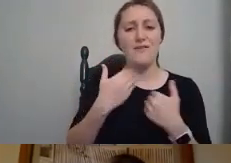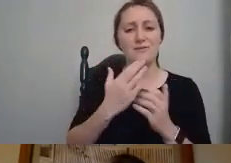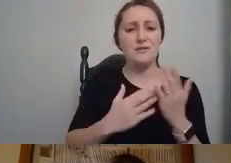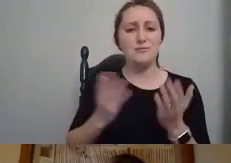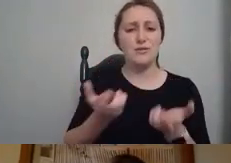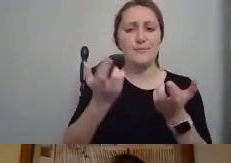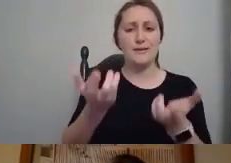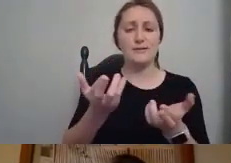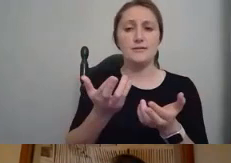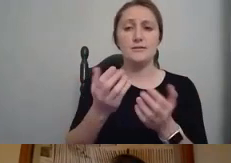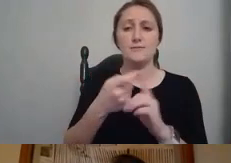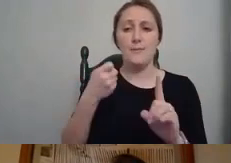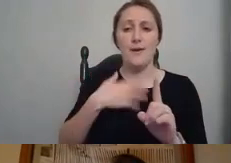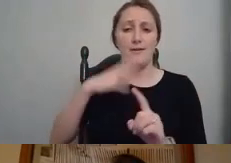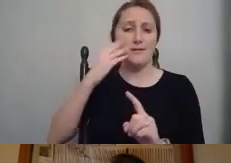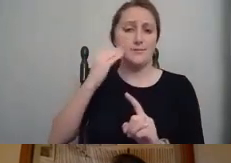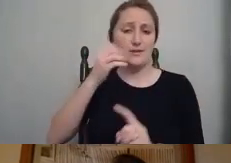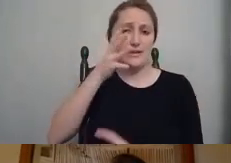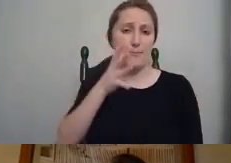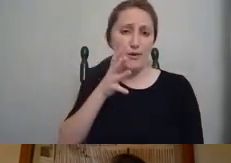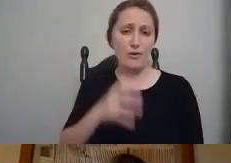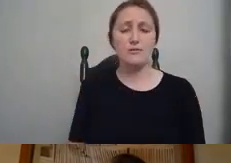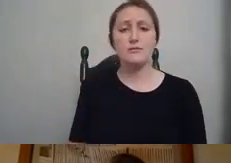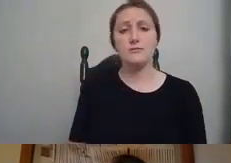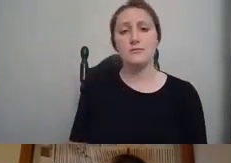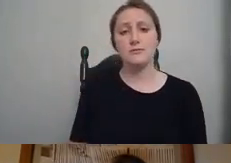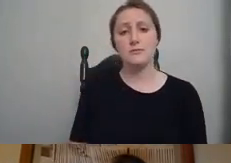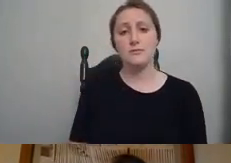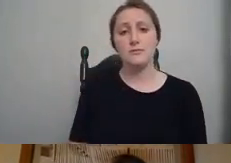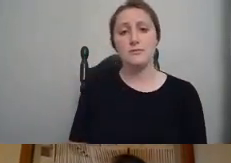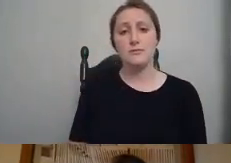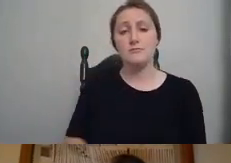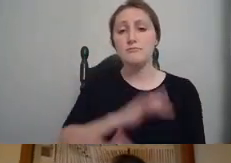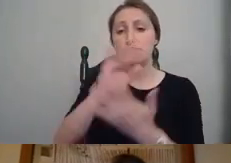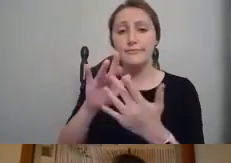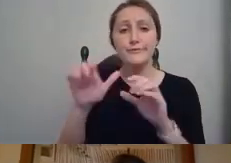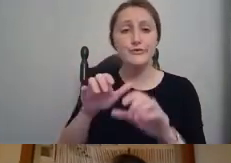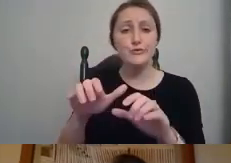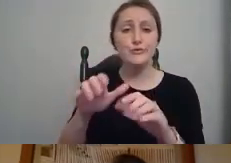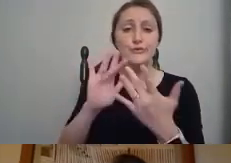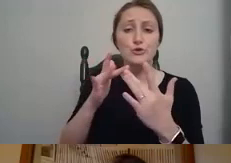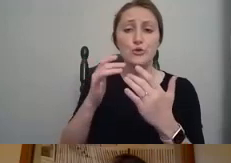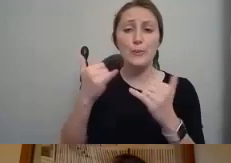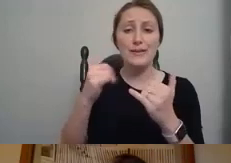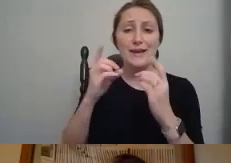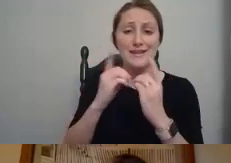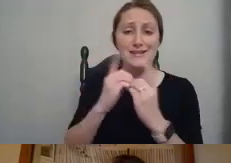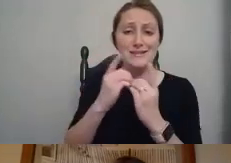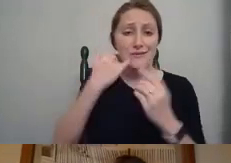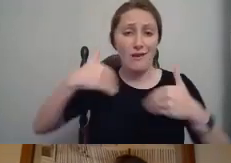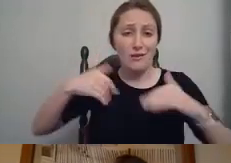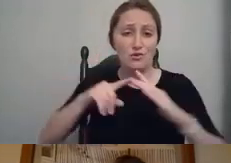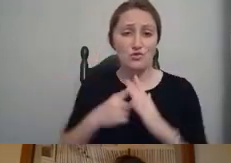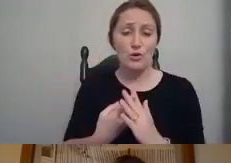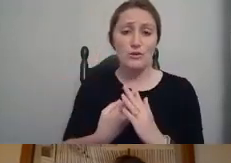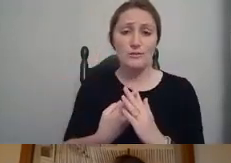from my experience as a parent. Reach out and do virtual play dates if you haven't started doing that. I